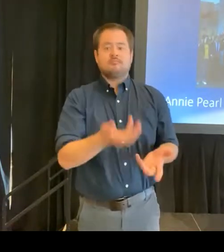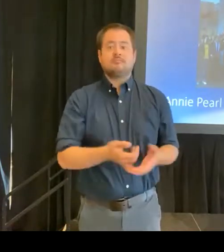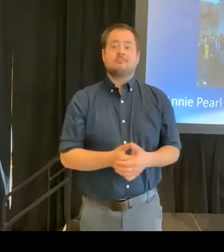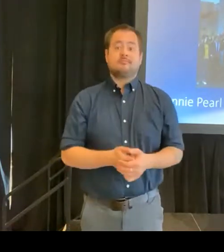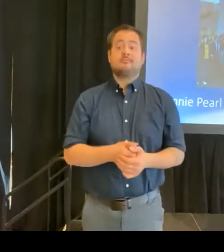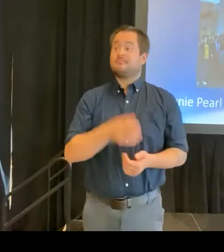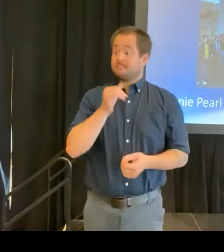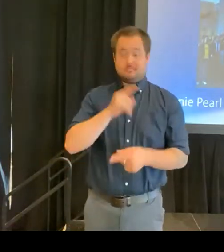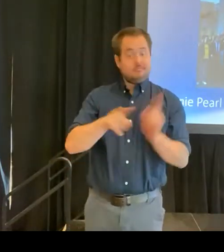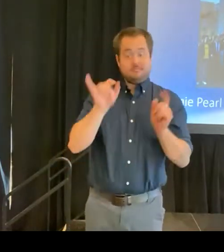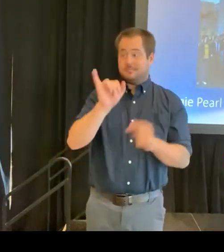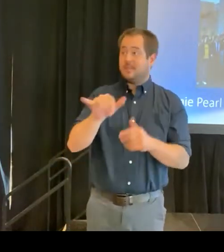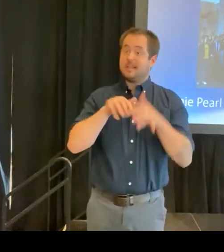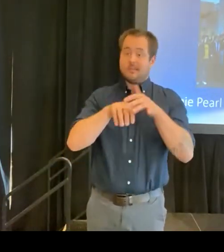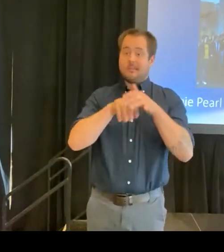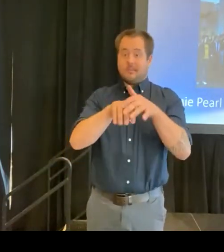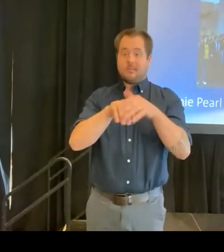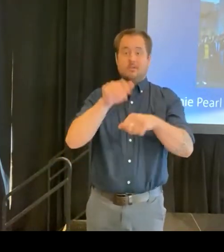where it was born.